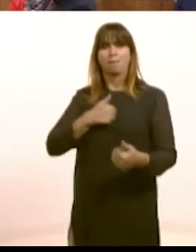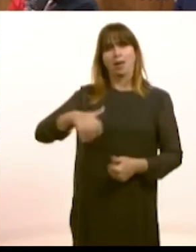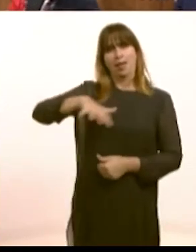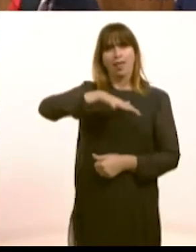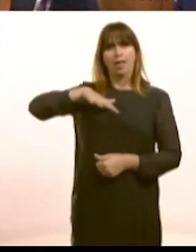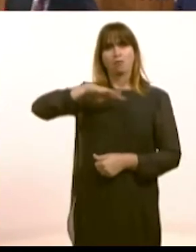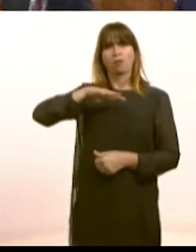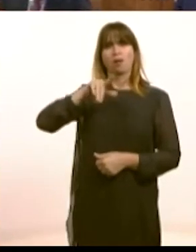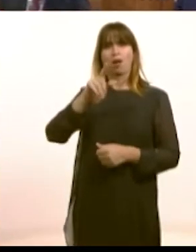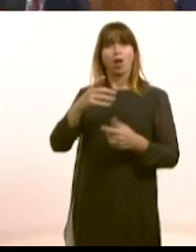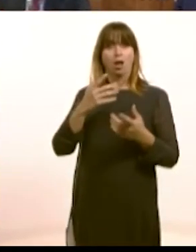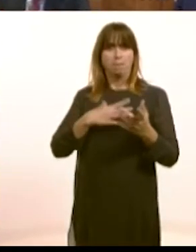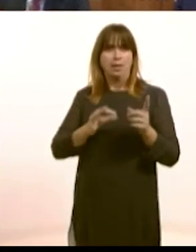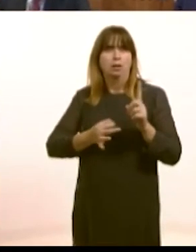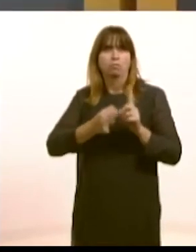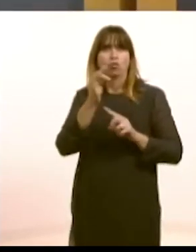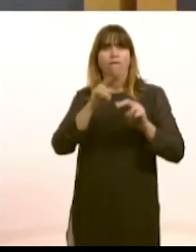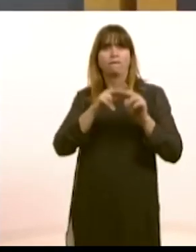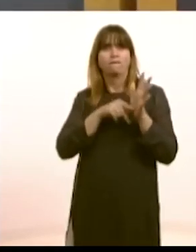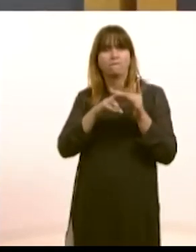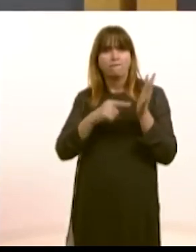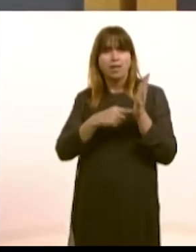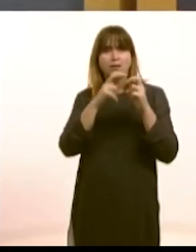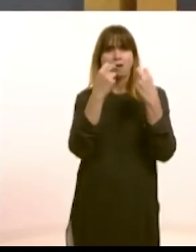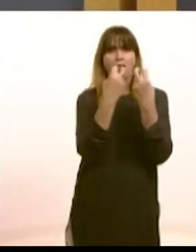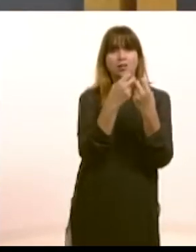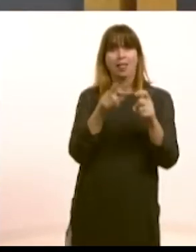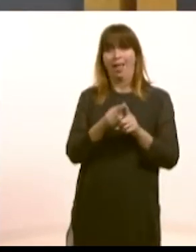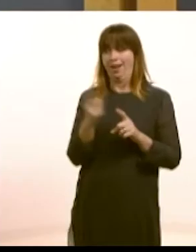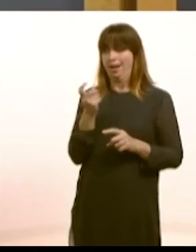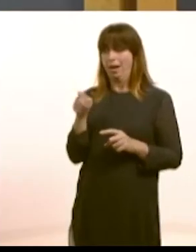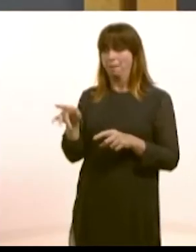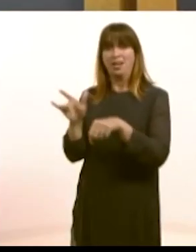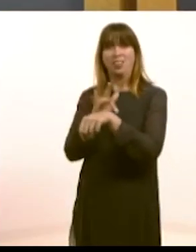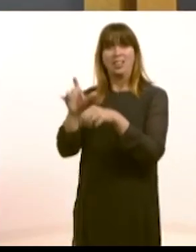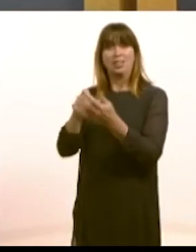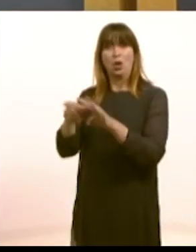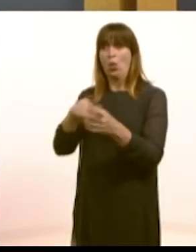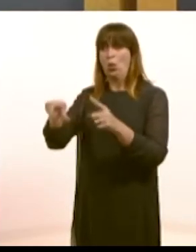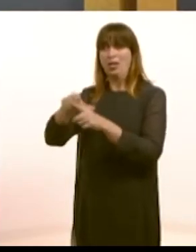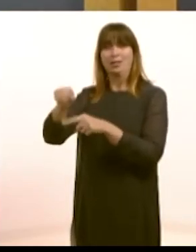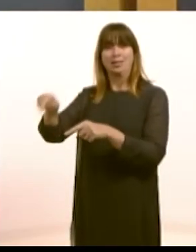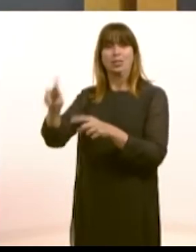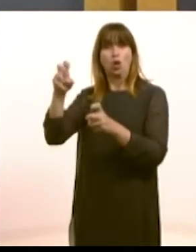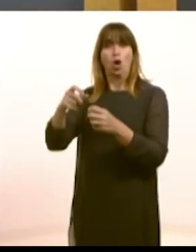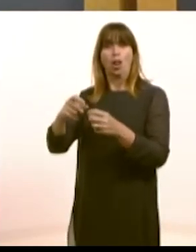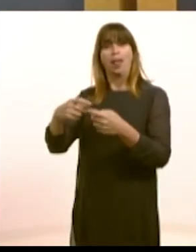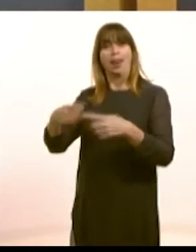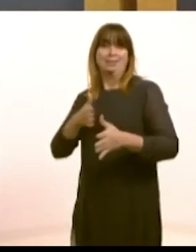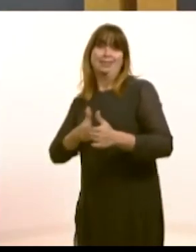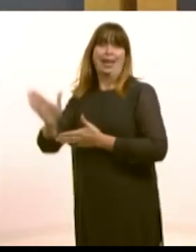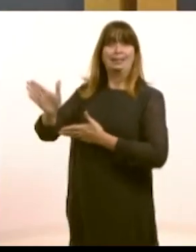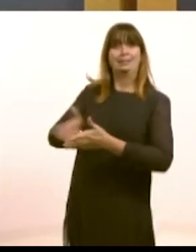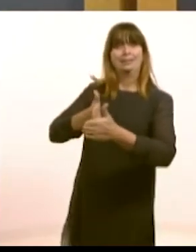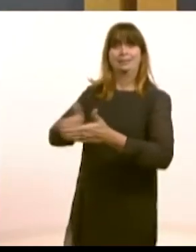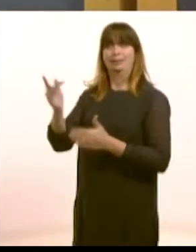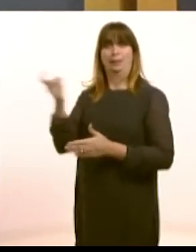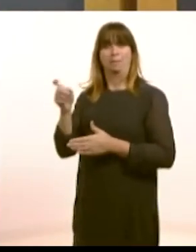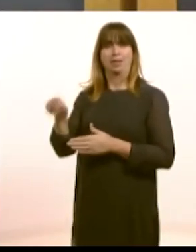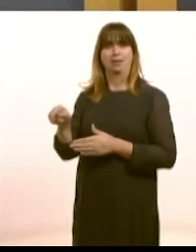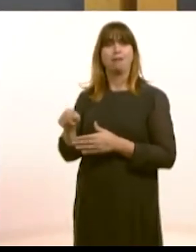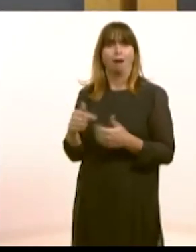including improvements to Flint Castle and the exciting Let's Skate initiative, which is coming to Theatre Clwyd later in the year. Can you give assurances